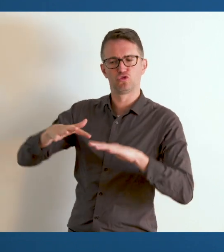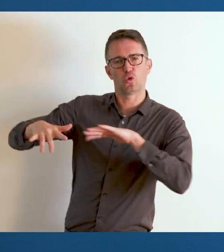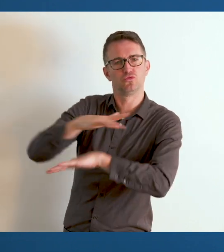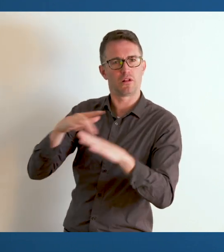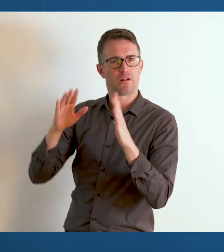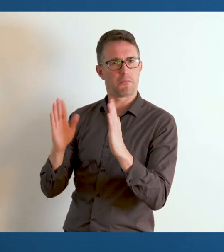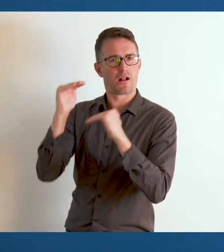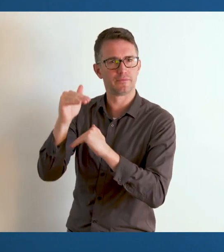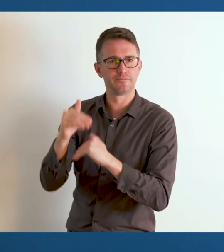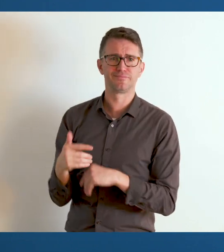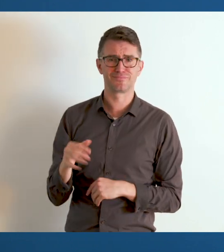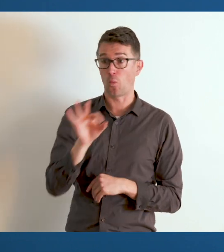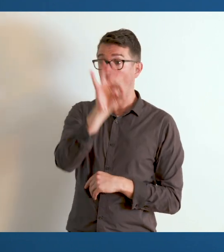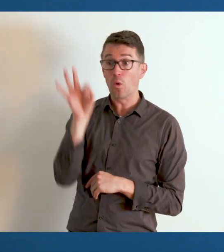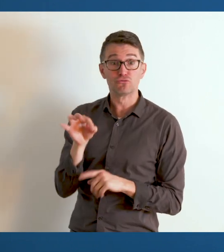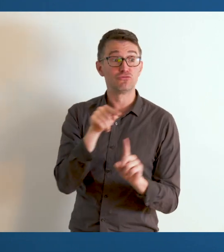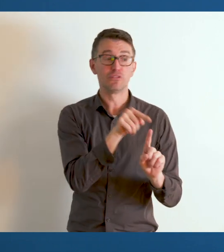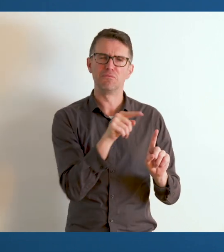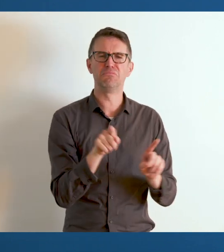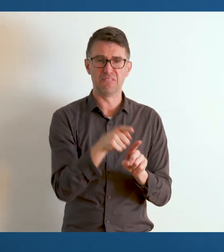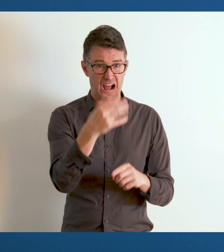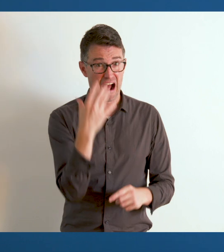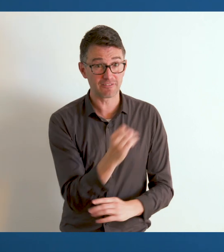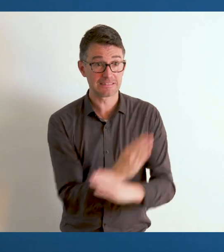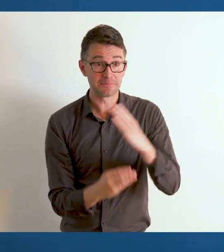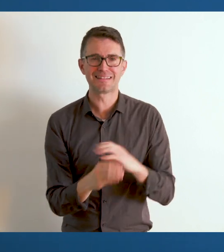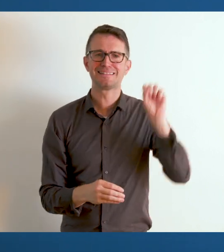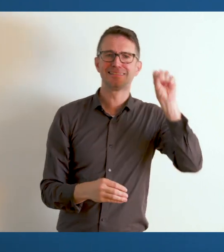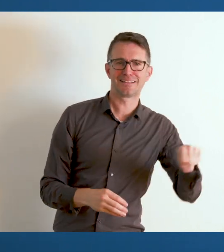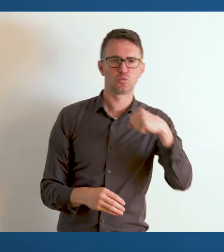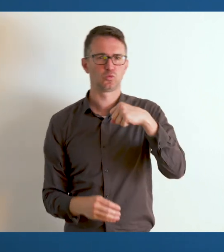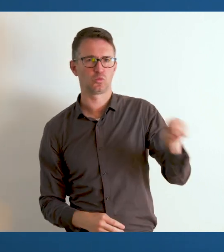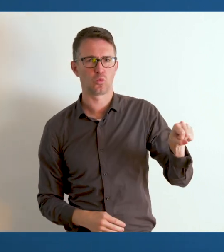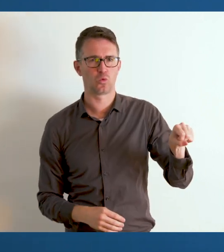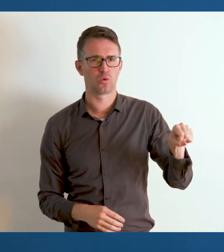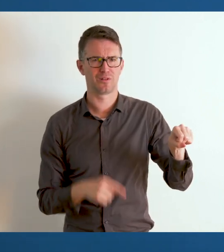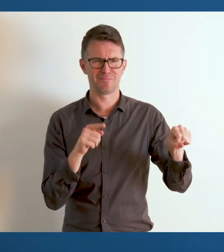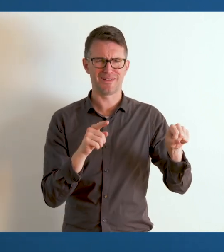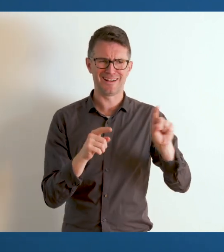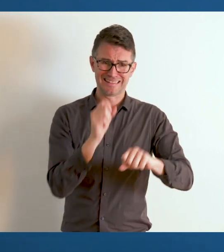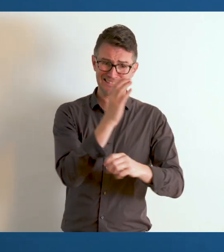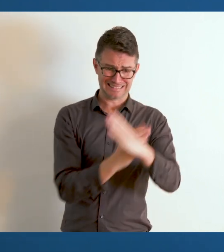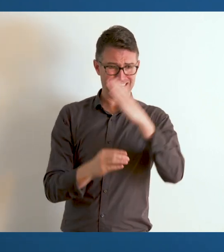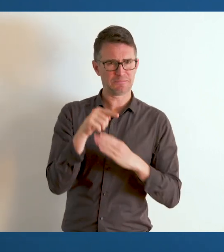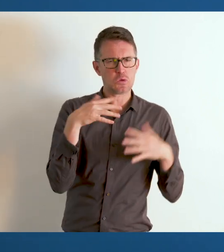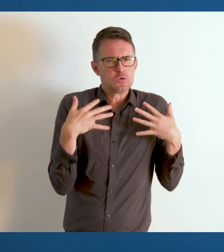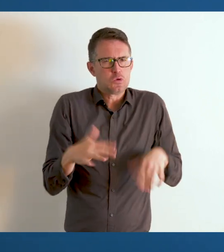like, do you have a disability? Yes or no? And because disability